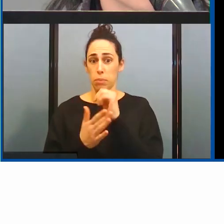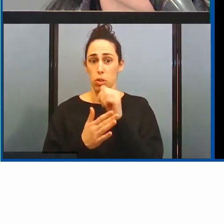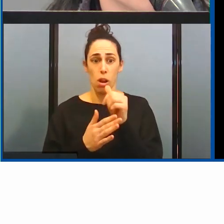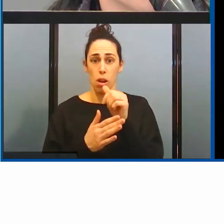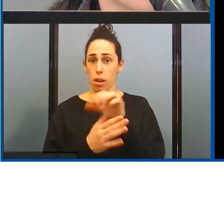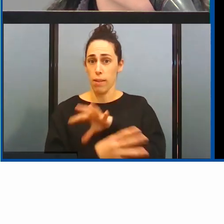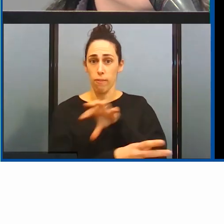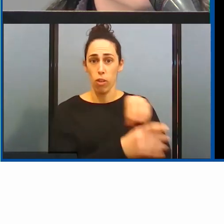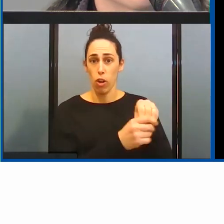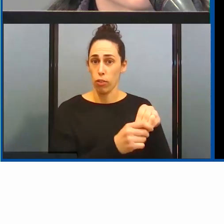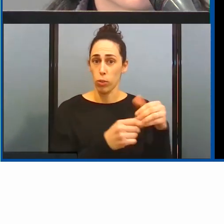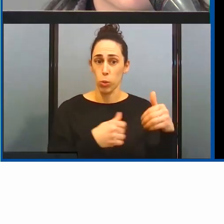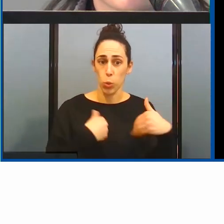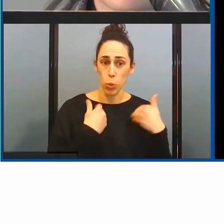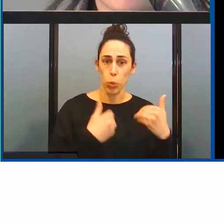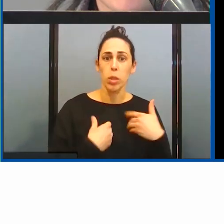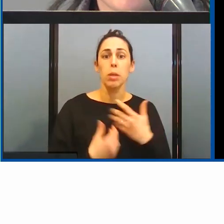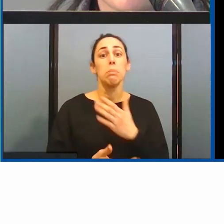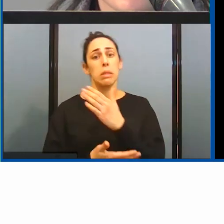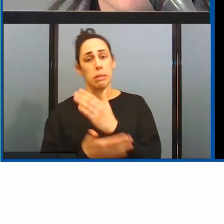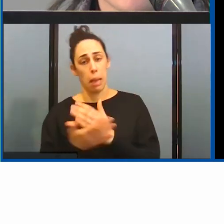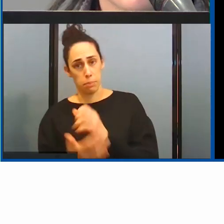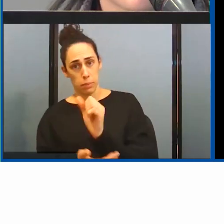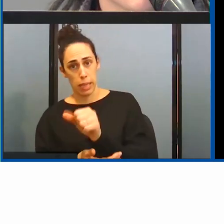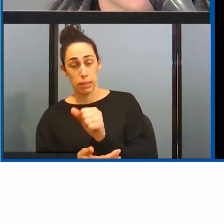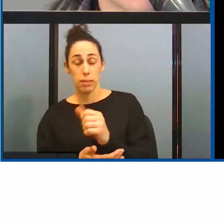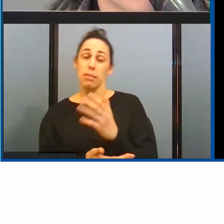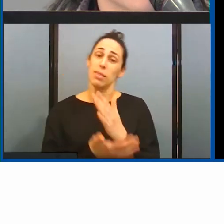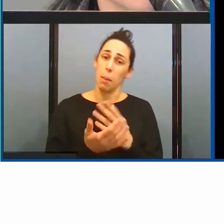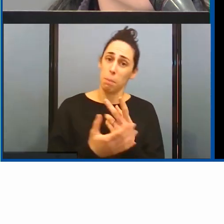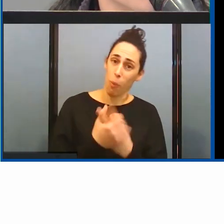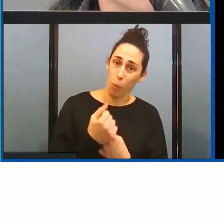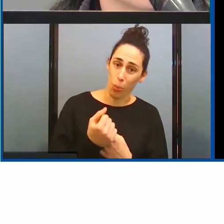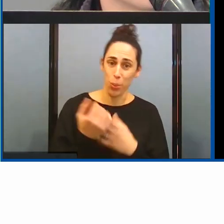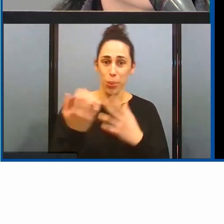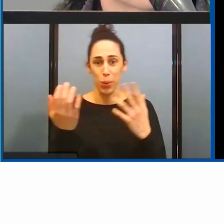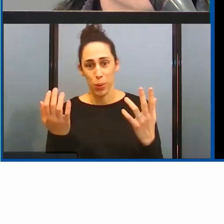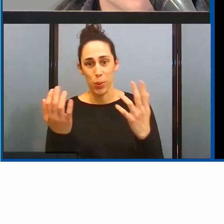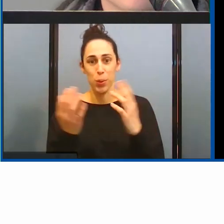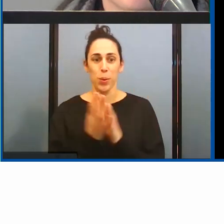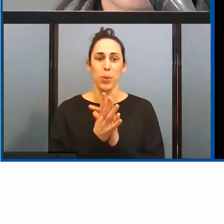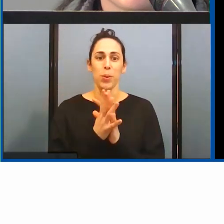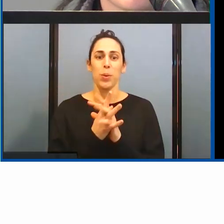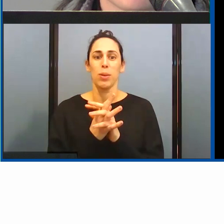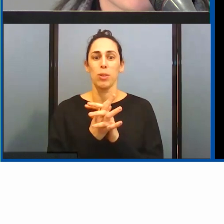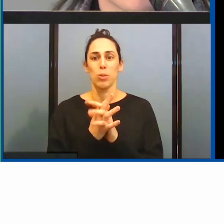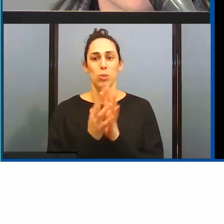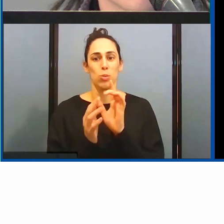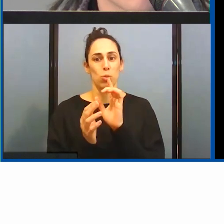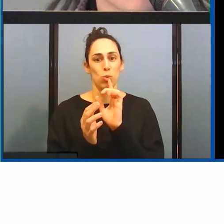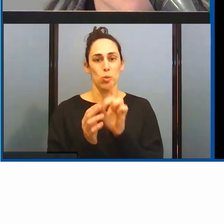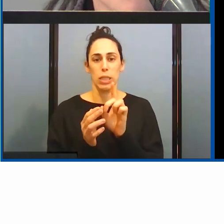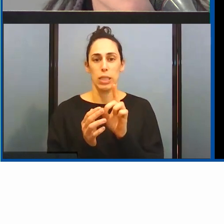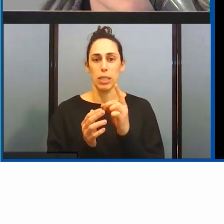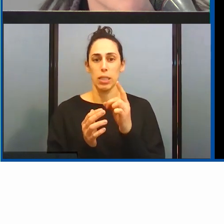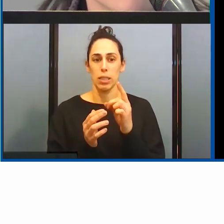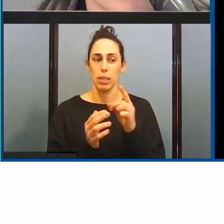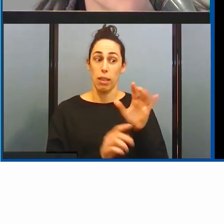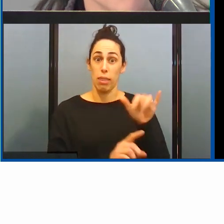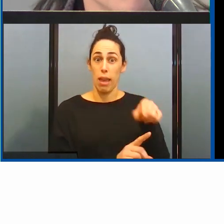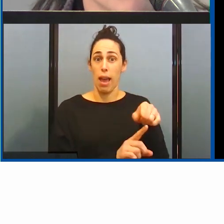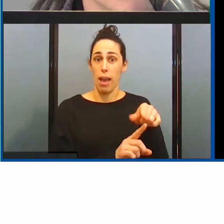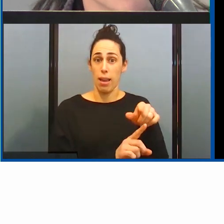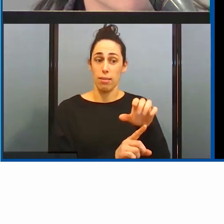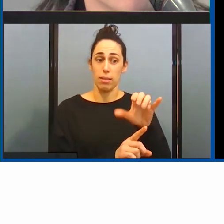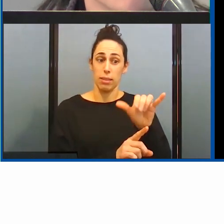youth matters. So it's a very narrow and specific area of law. So that's where we really do encourage people to call us to